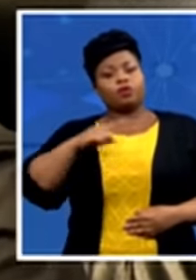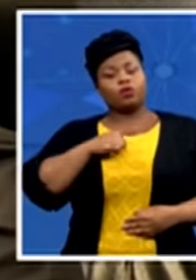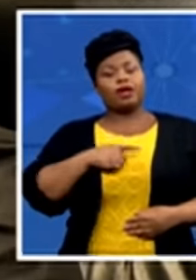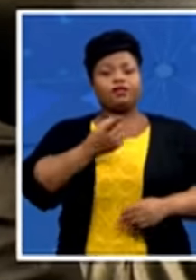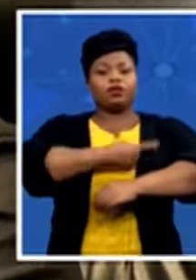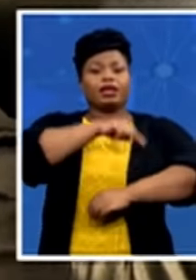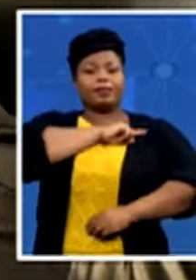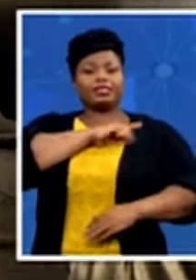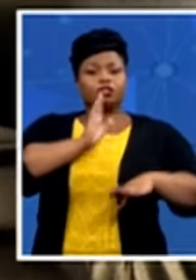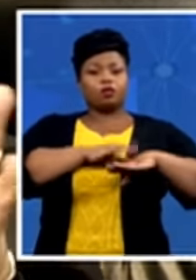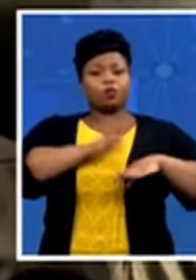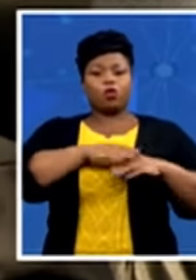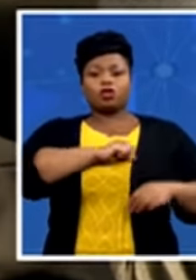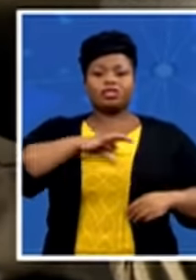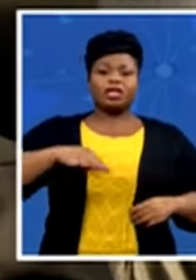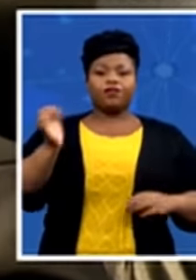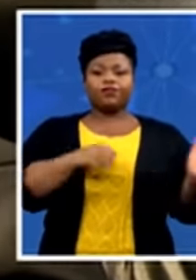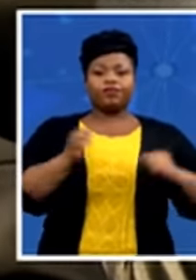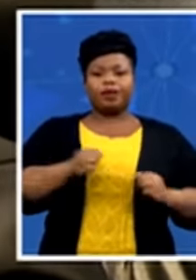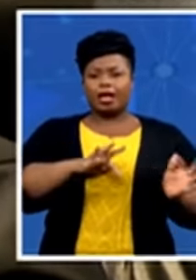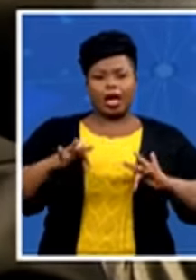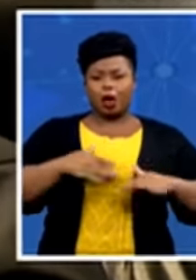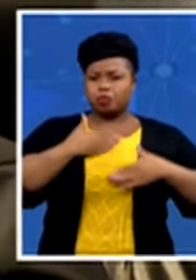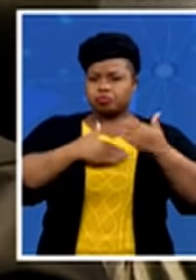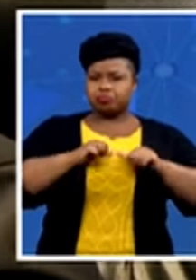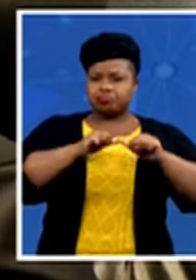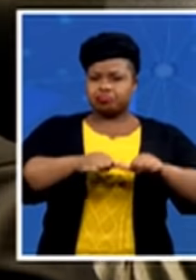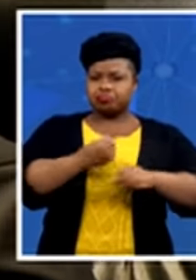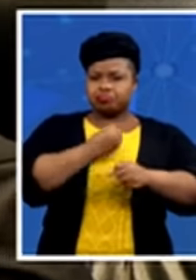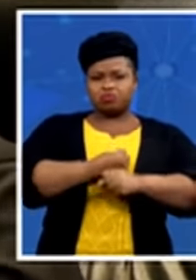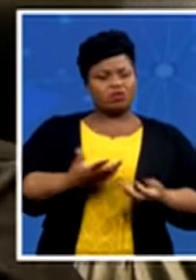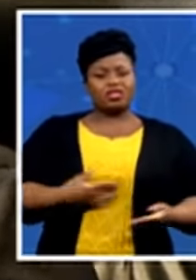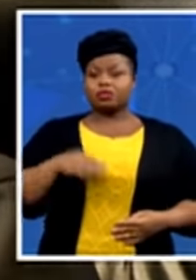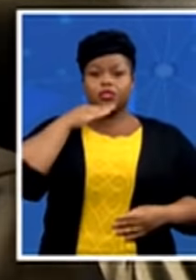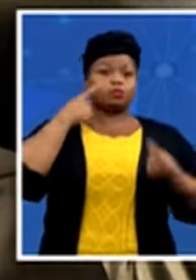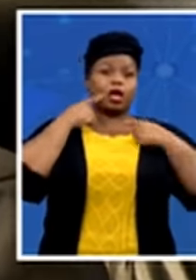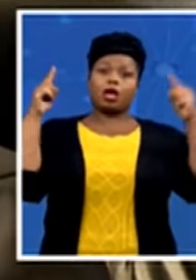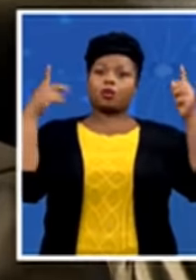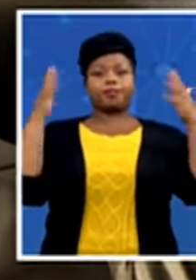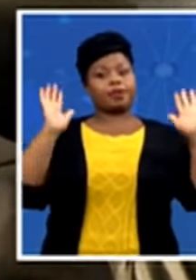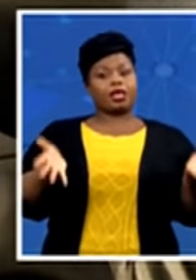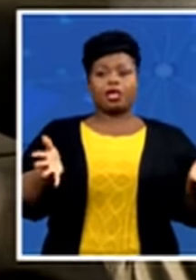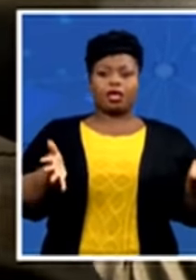So it's not an announcement that is like blowing like hot air.